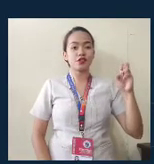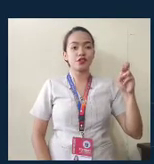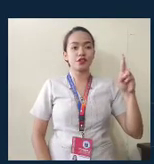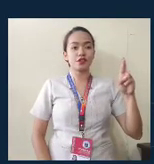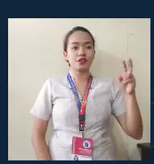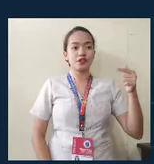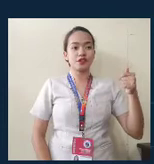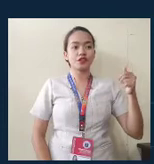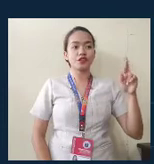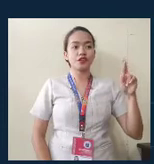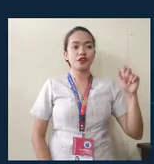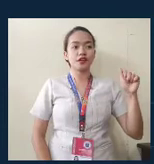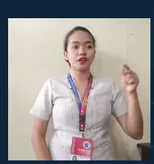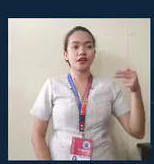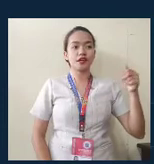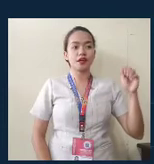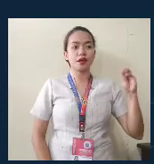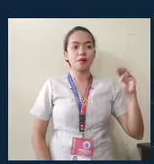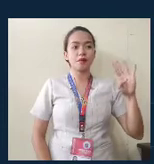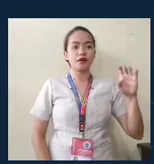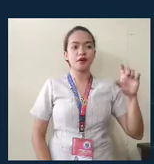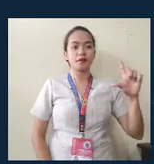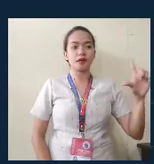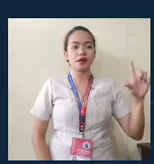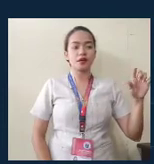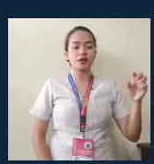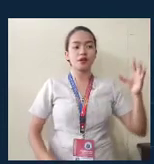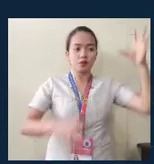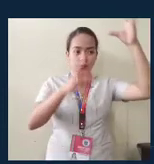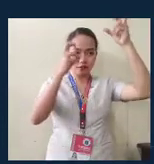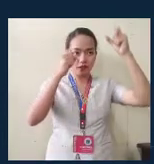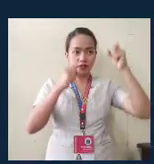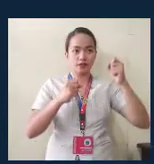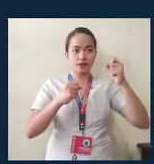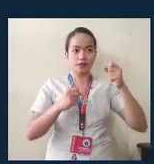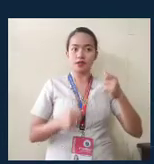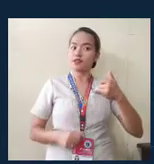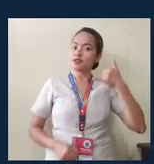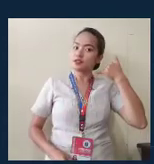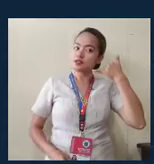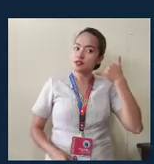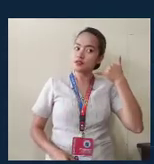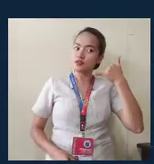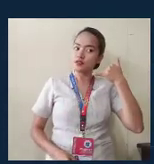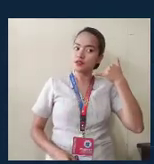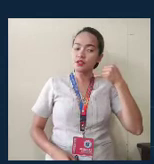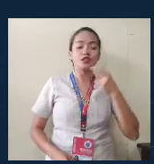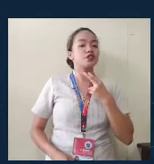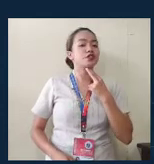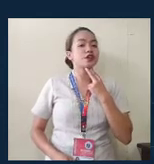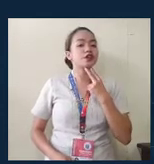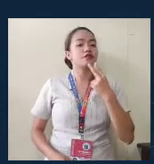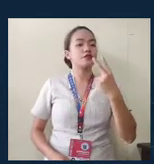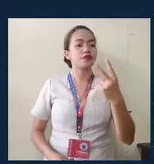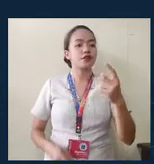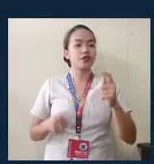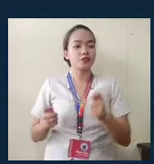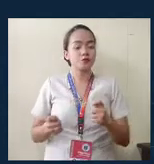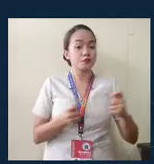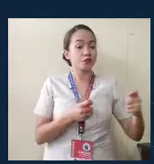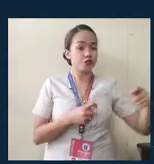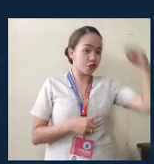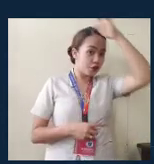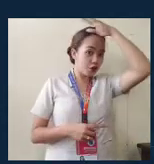Alexander Graham Bell was granted the patent for the telephone. It enables voice